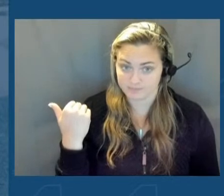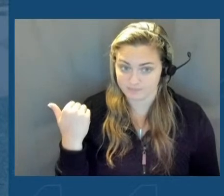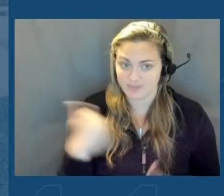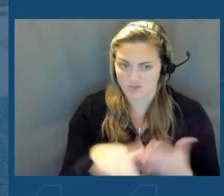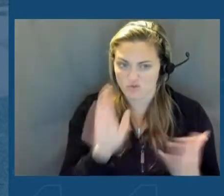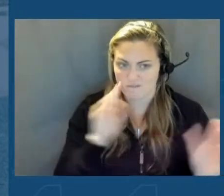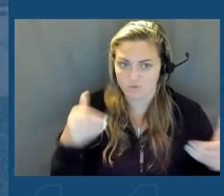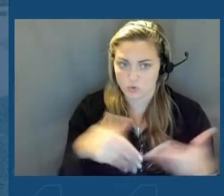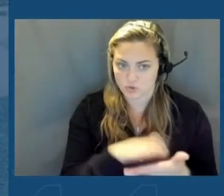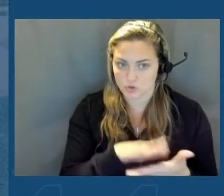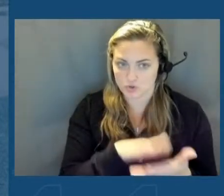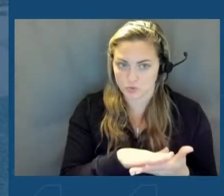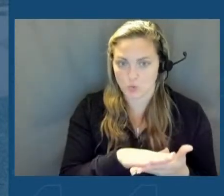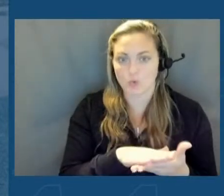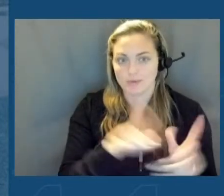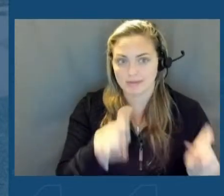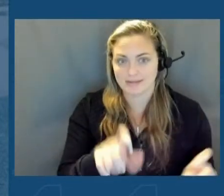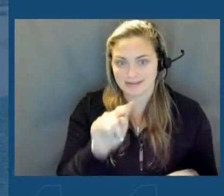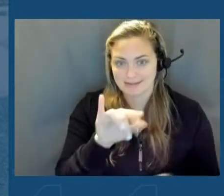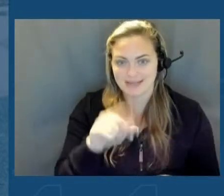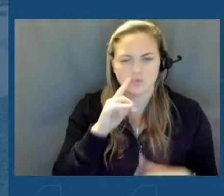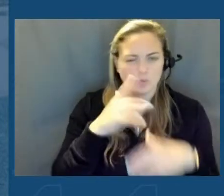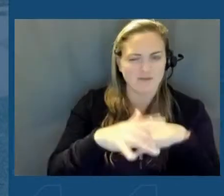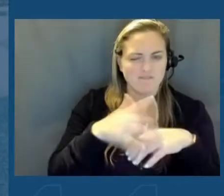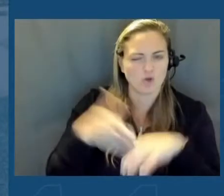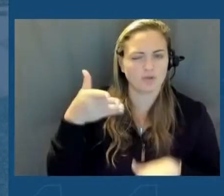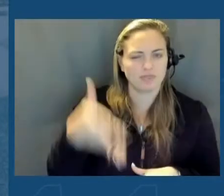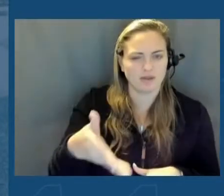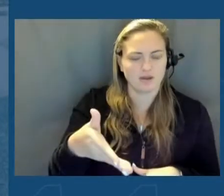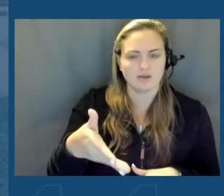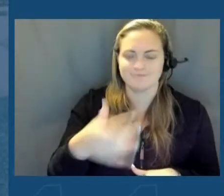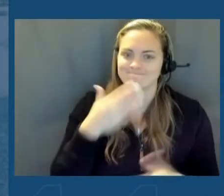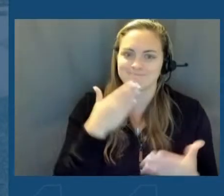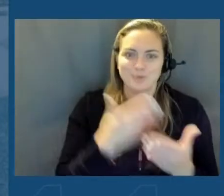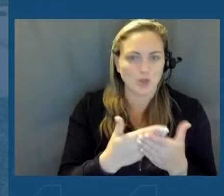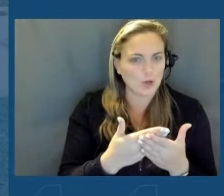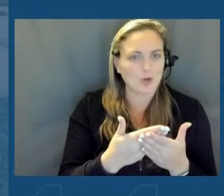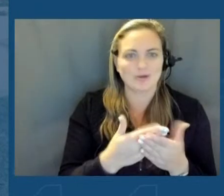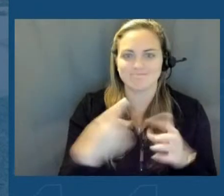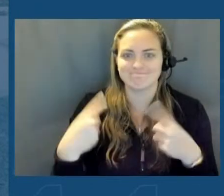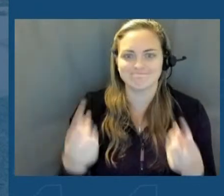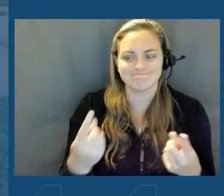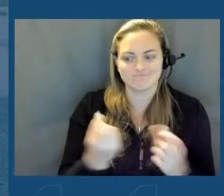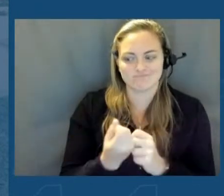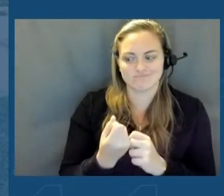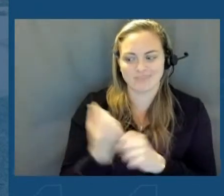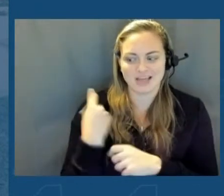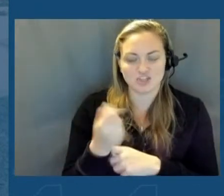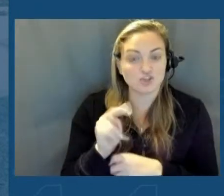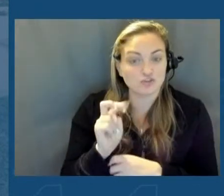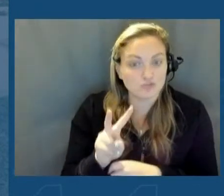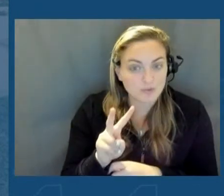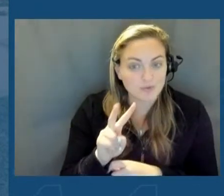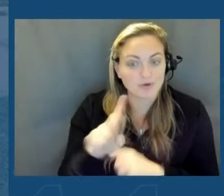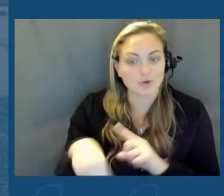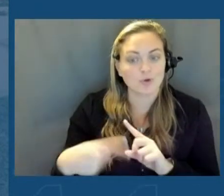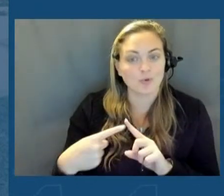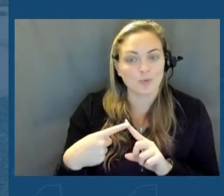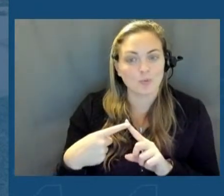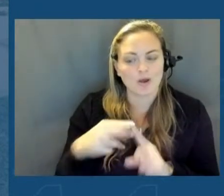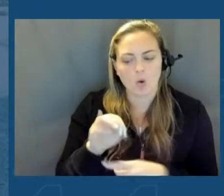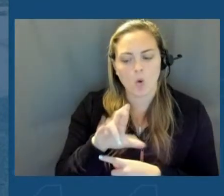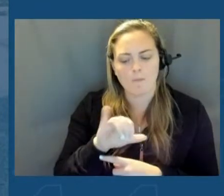get the test kits out there, though. We have been very good at this. Last November, when Omicron